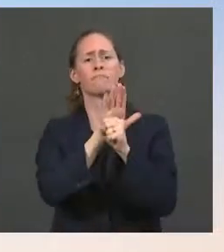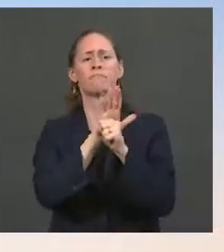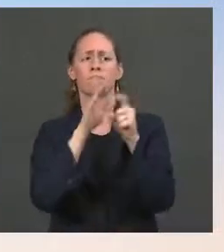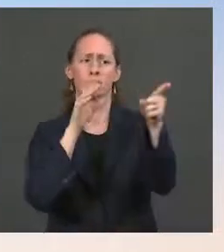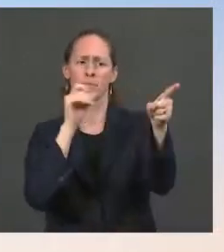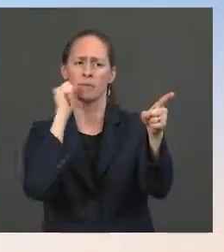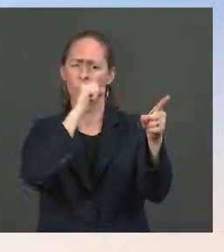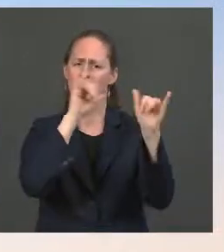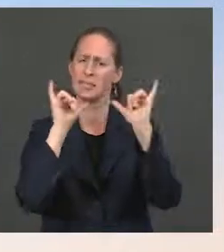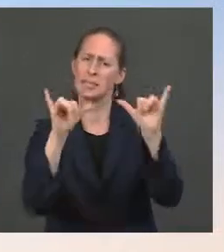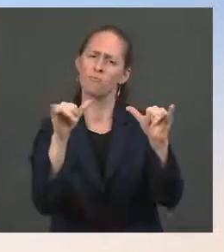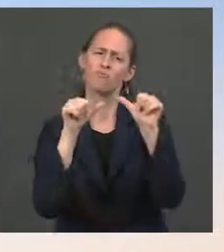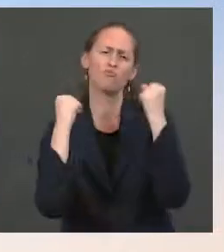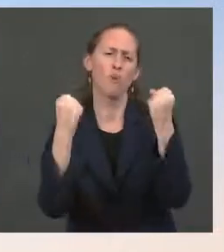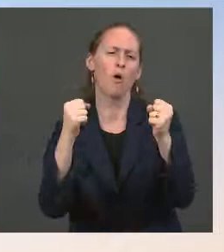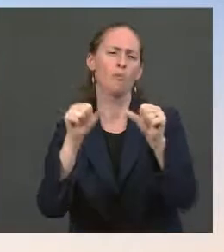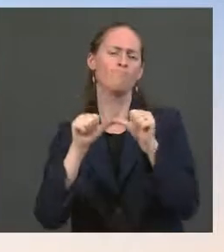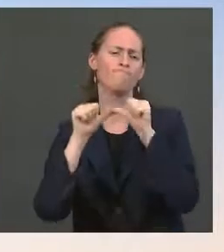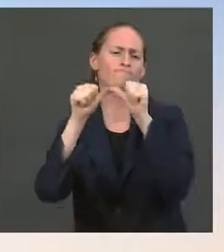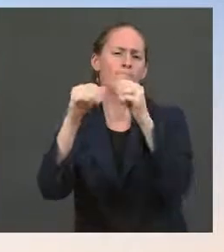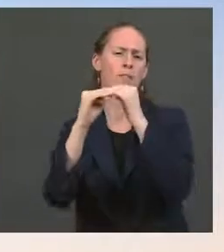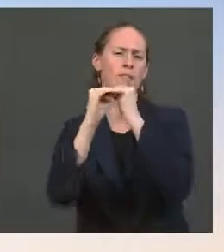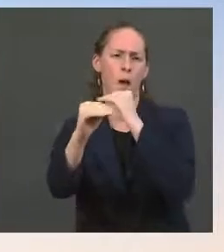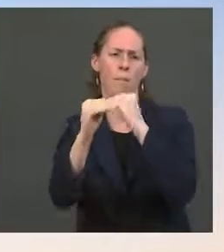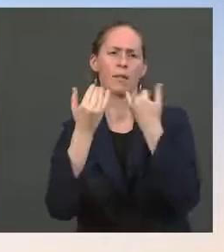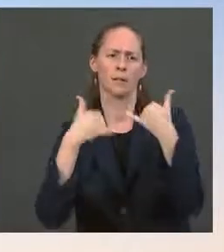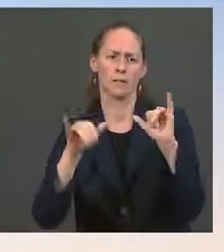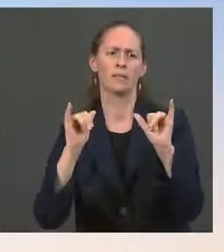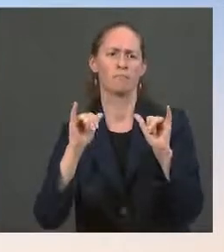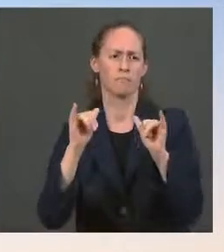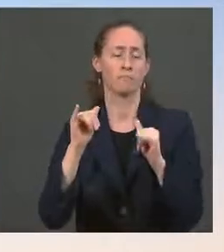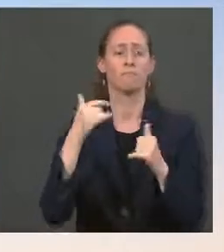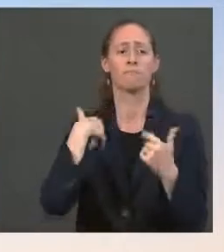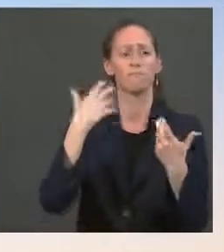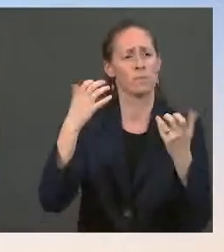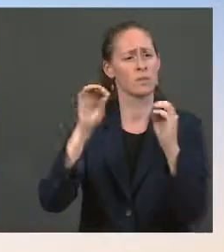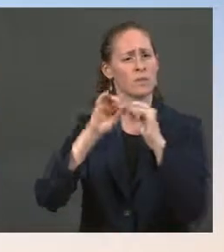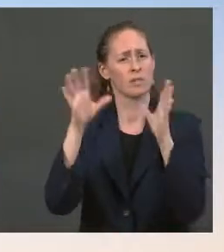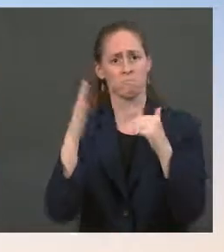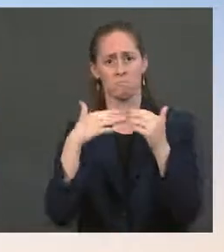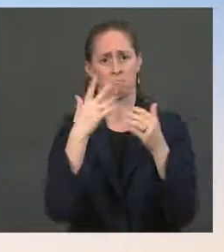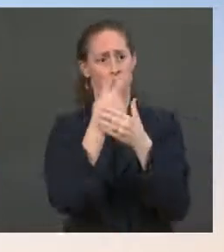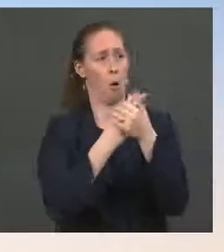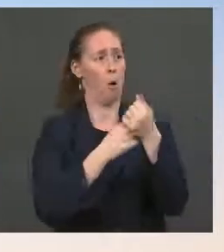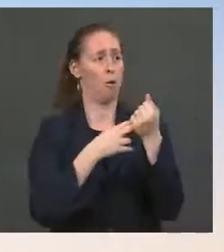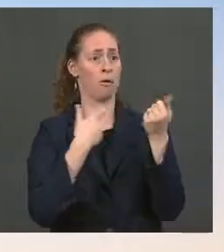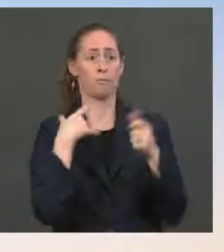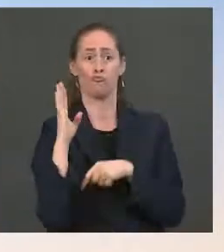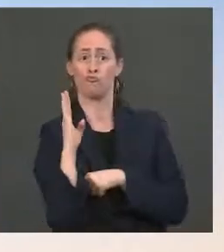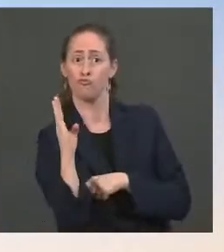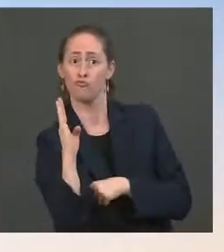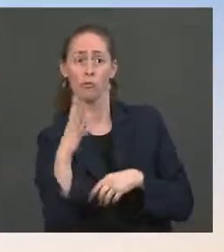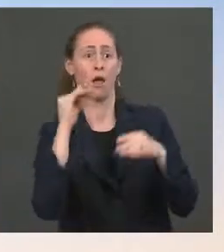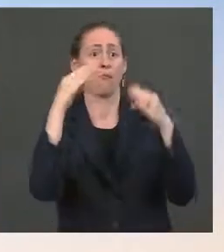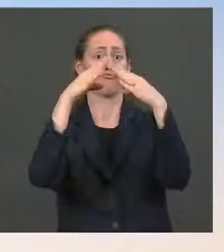Taiwan Strait and within the region. We have been clear privately and publicly about our concern about the PRC's pressure and coercion